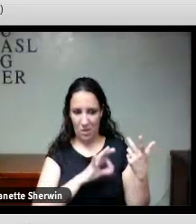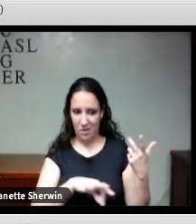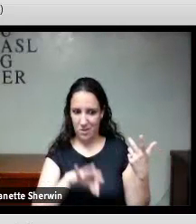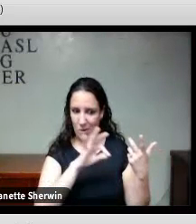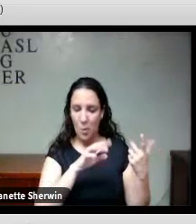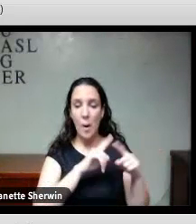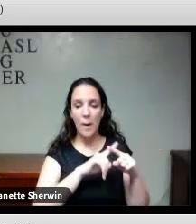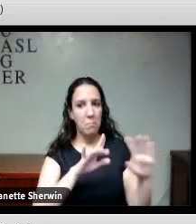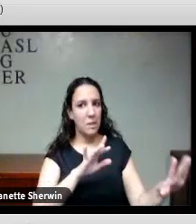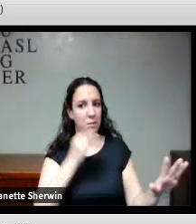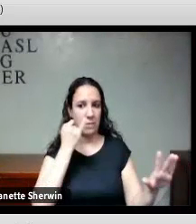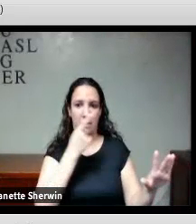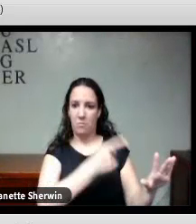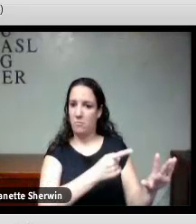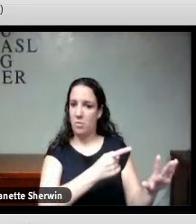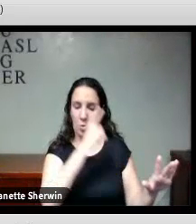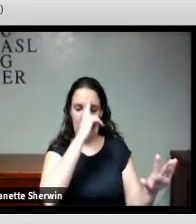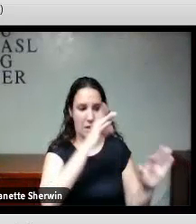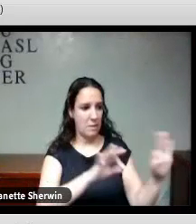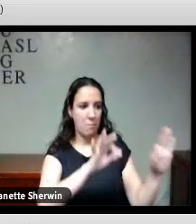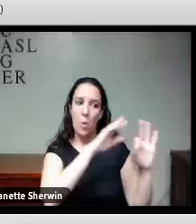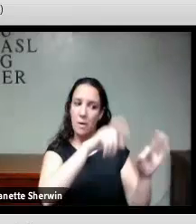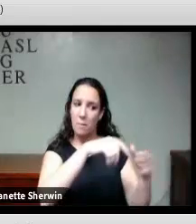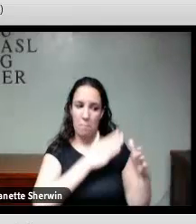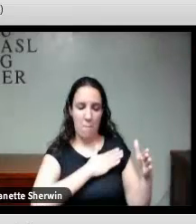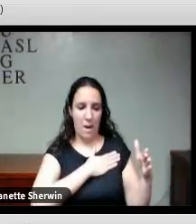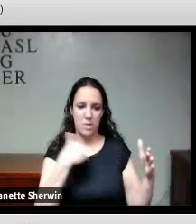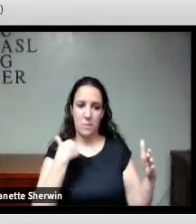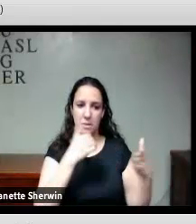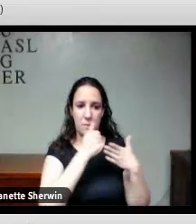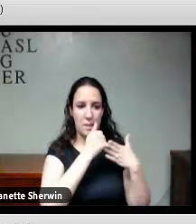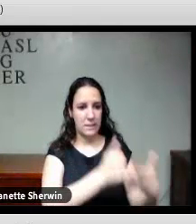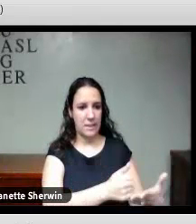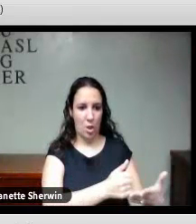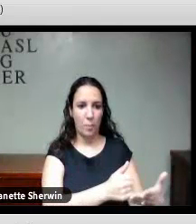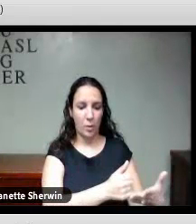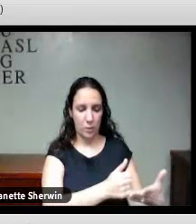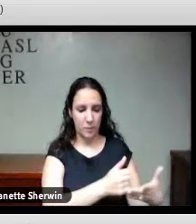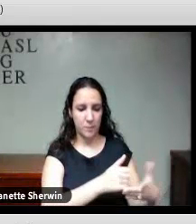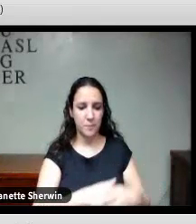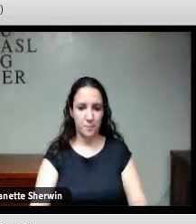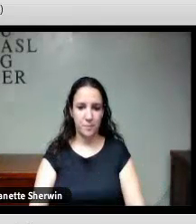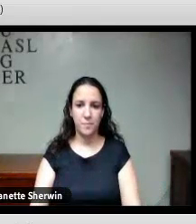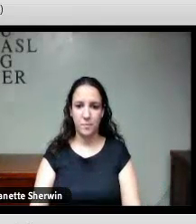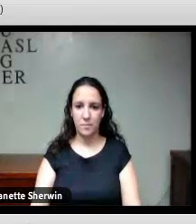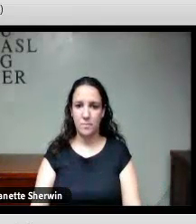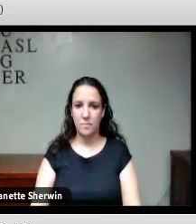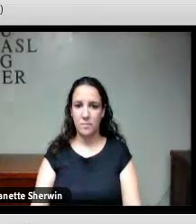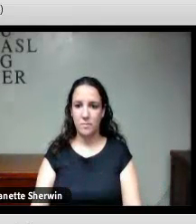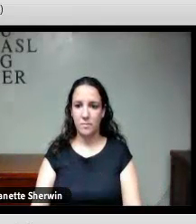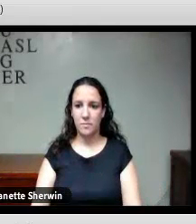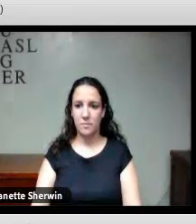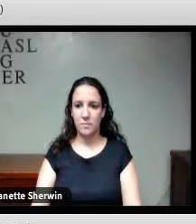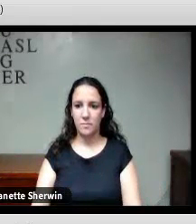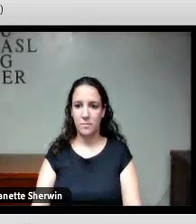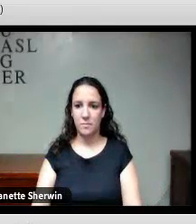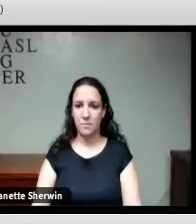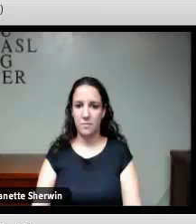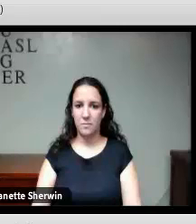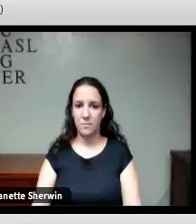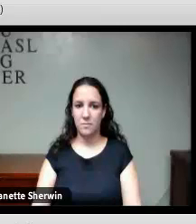if they do, I need to help them solve it so that we can work together. And when you say thank you, that's what that says, doesn't